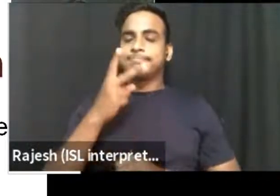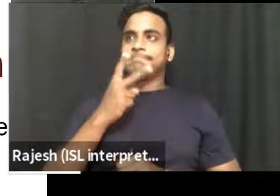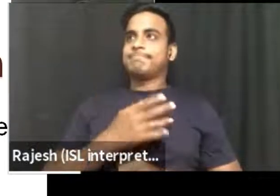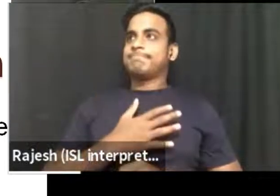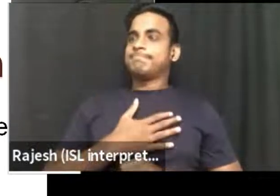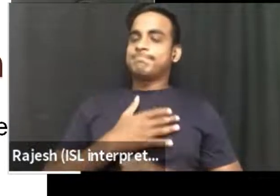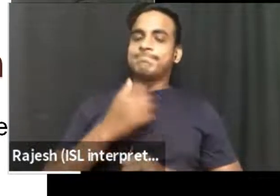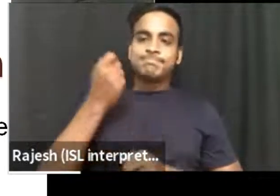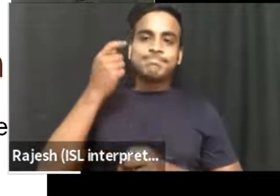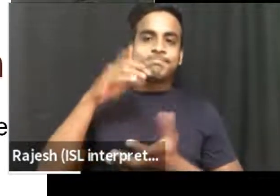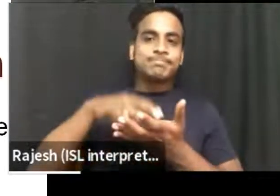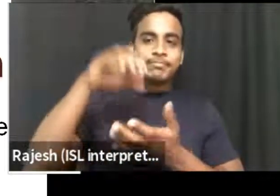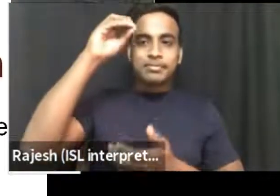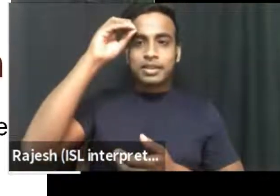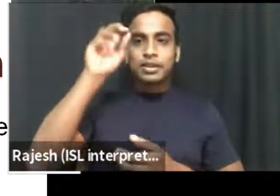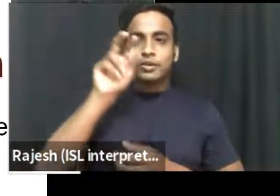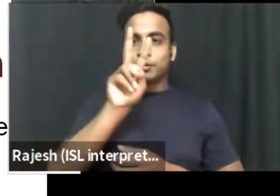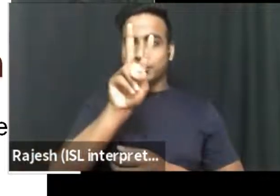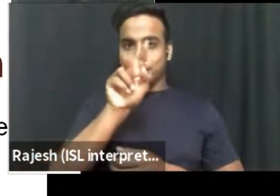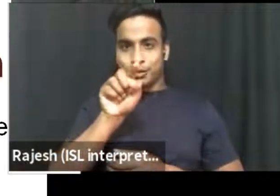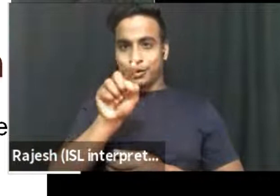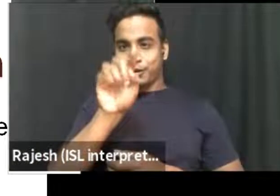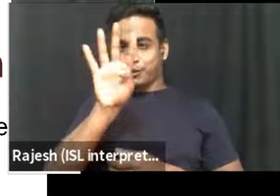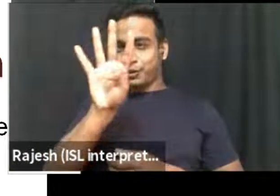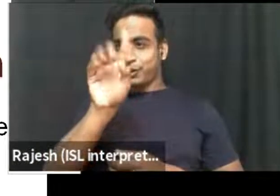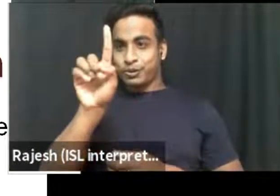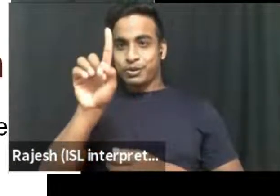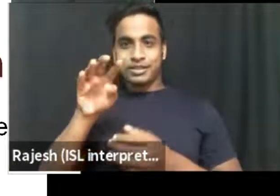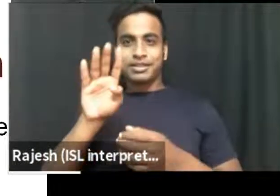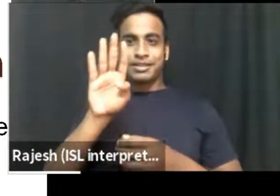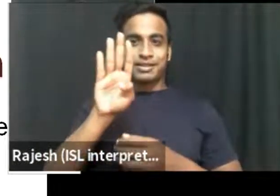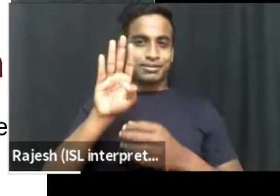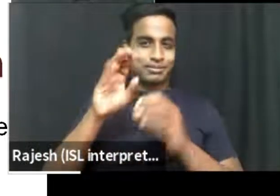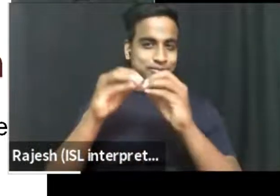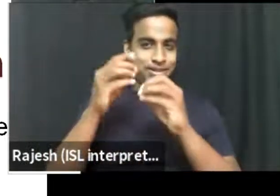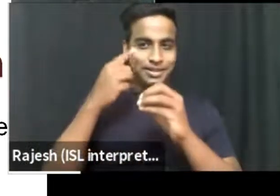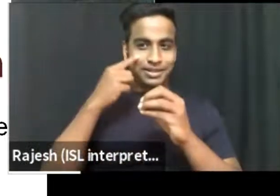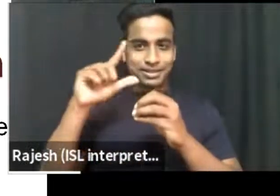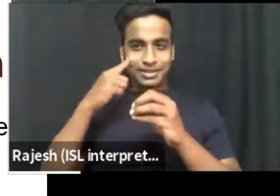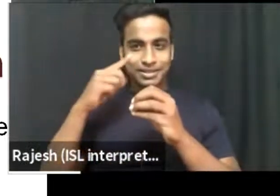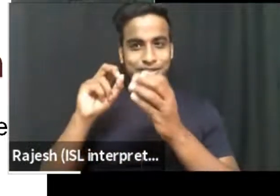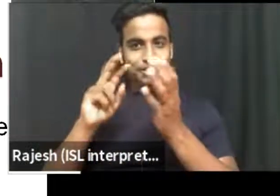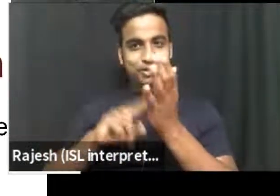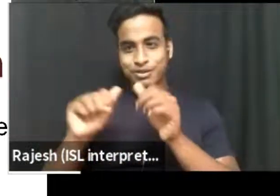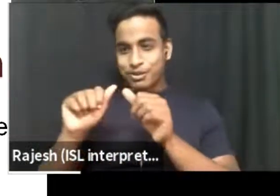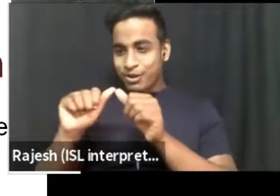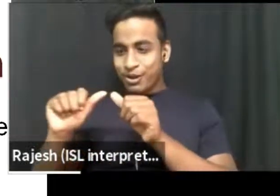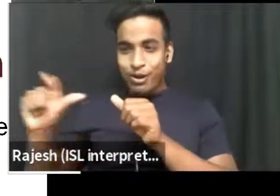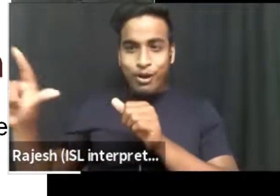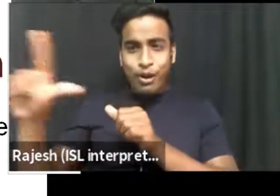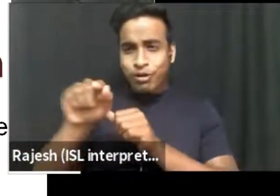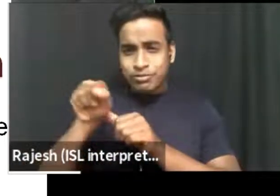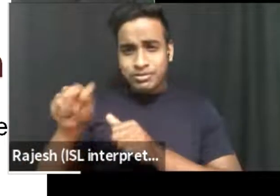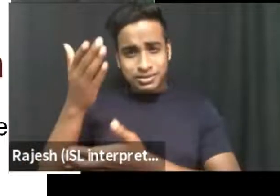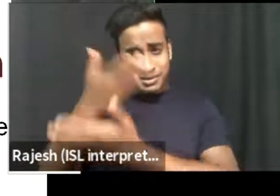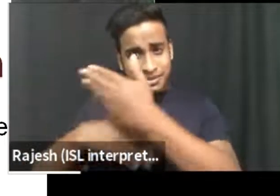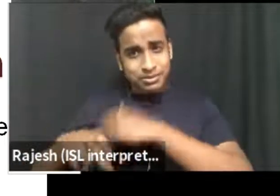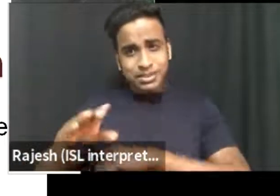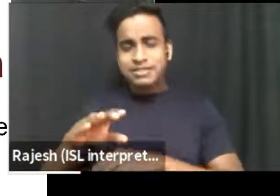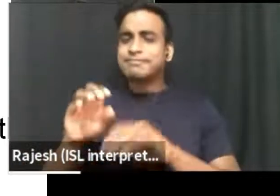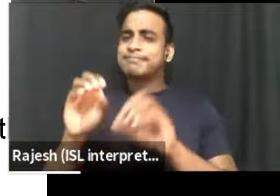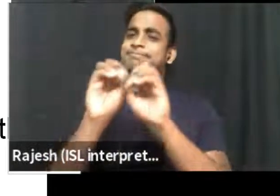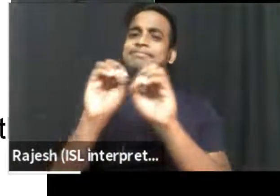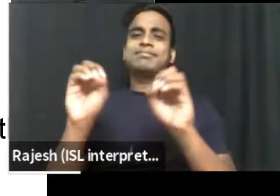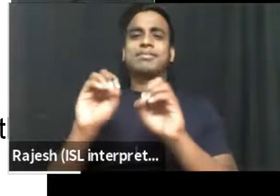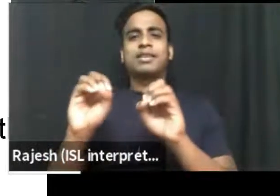the 2.41 billion, or 33%. It's not that all these people are people with disabilities.